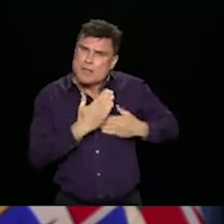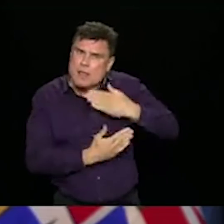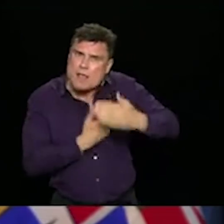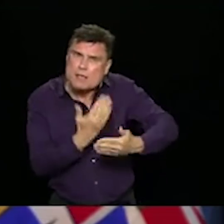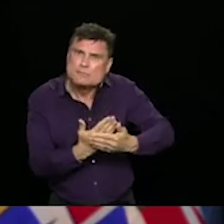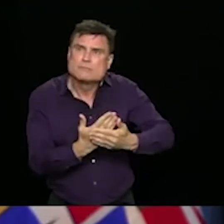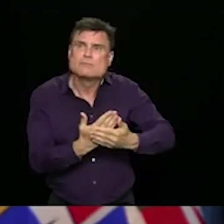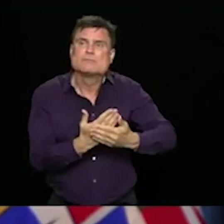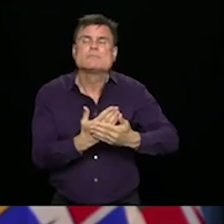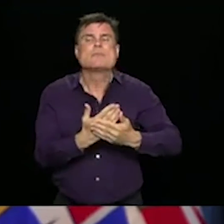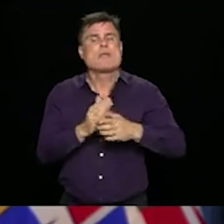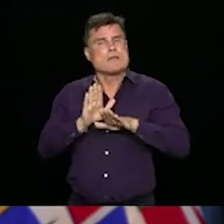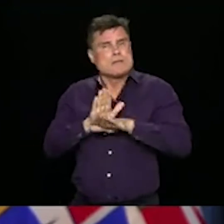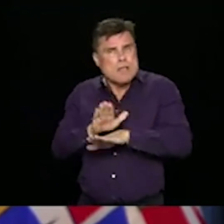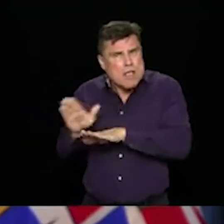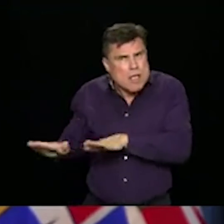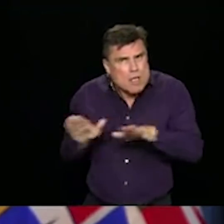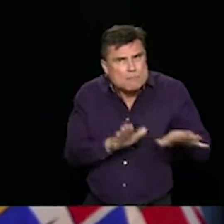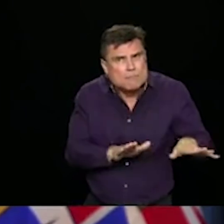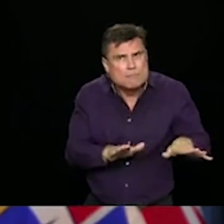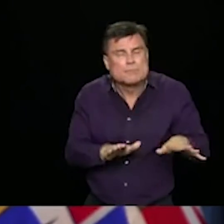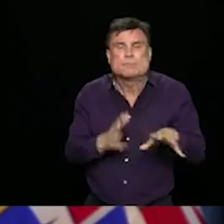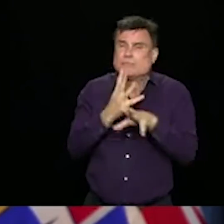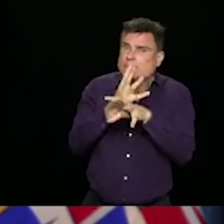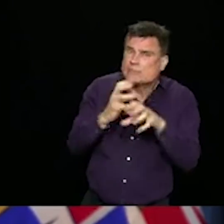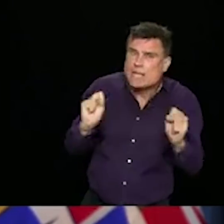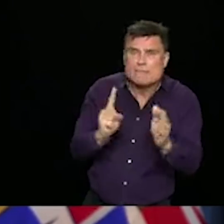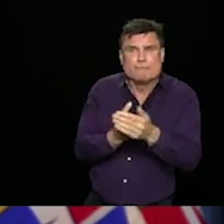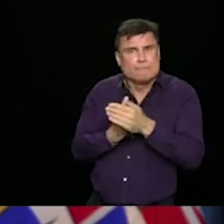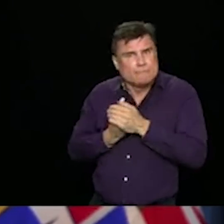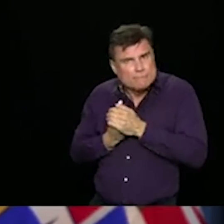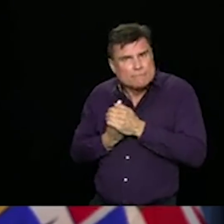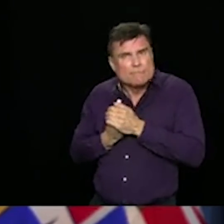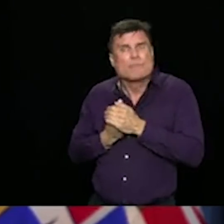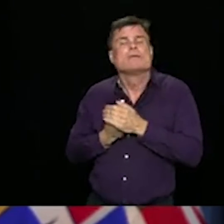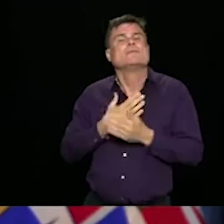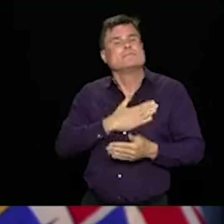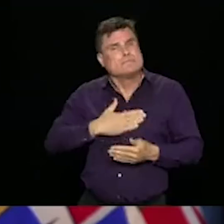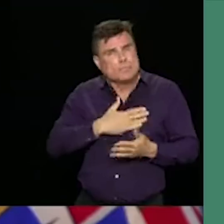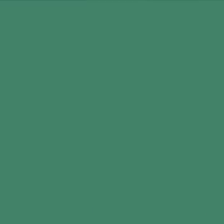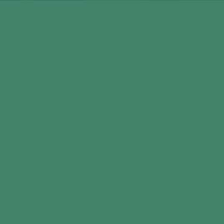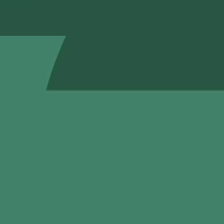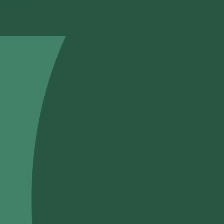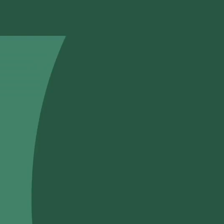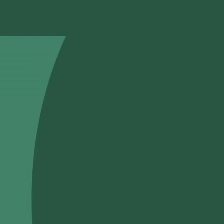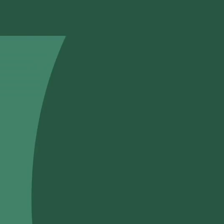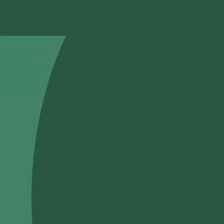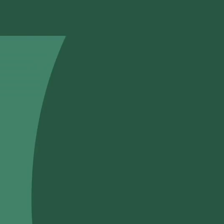on the streets of our community, and while enjoying everything that we have here in British Columbia.